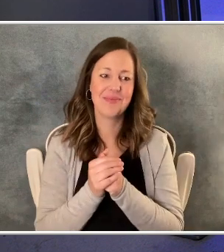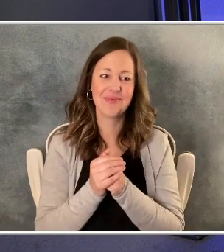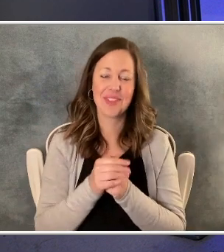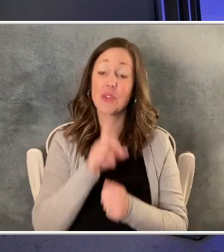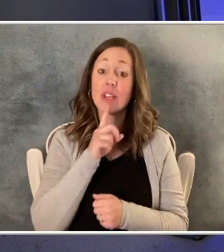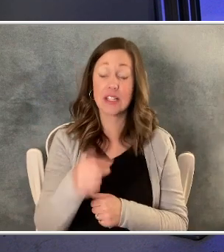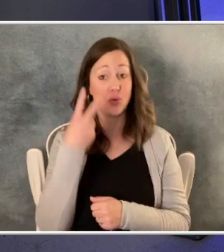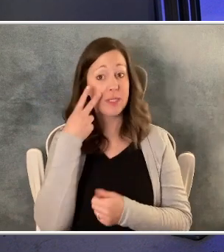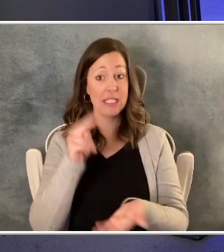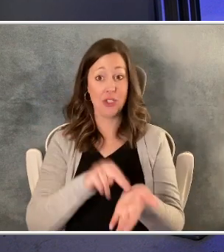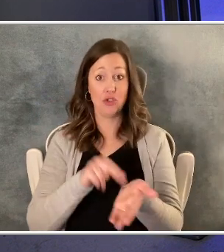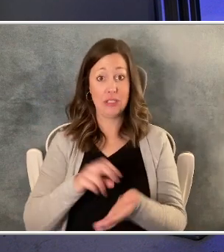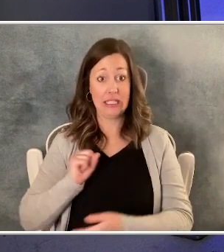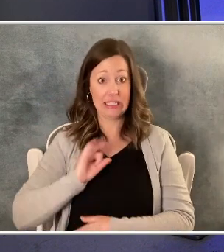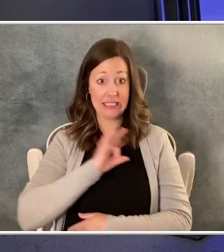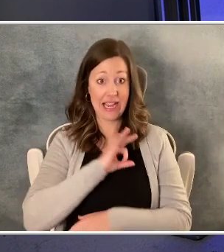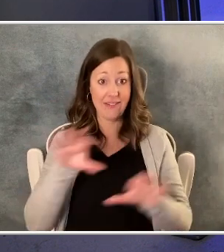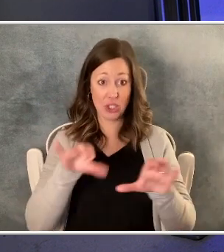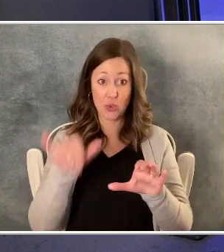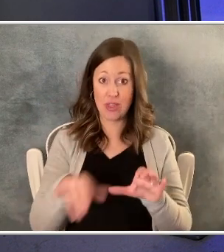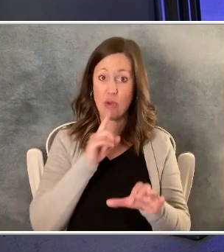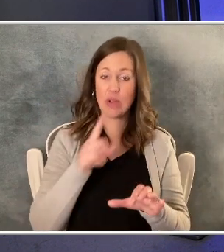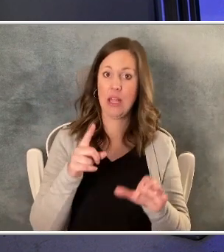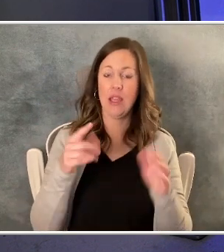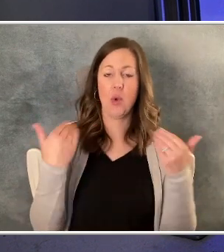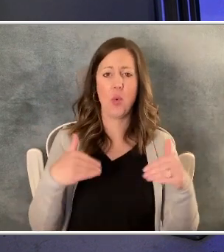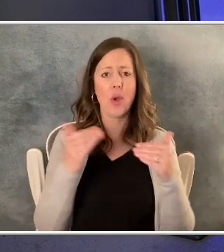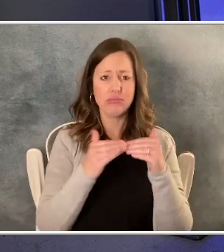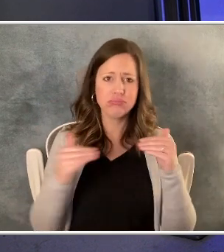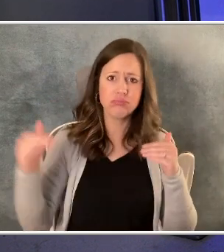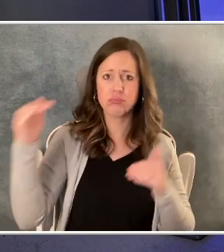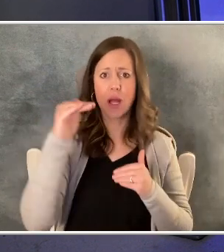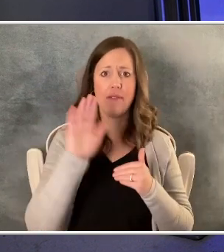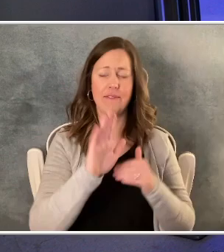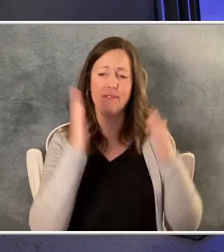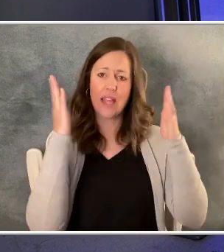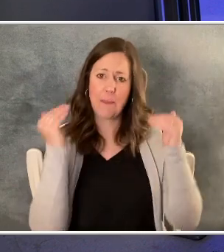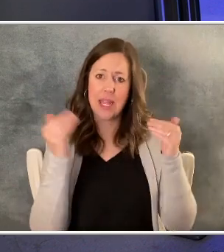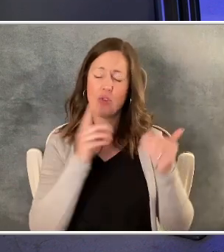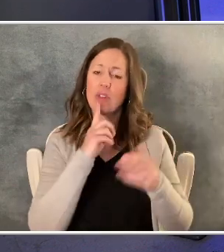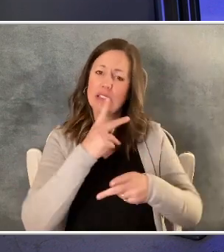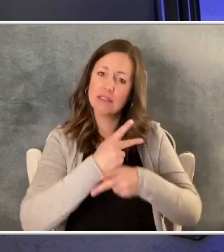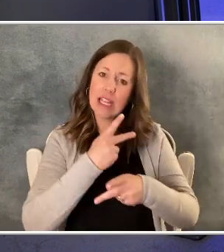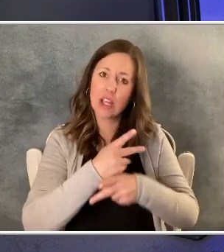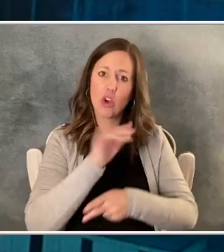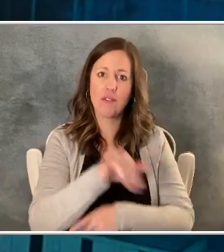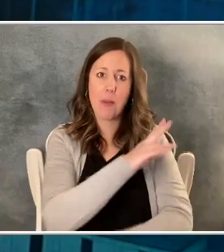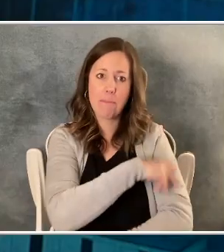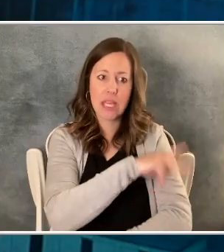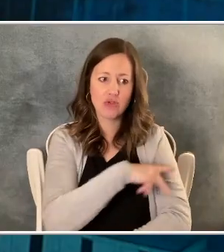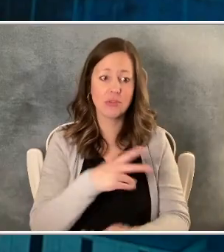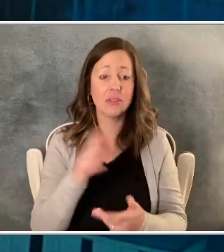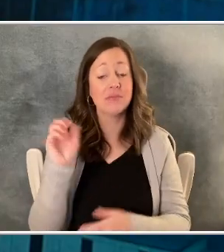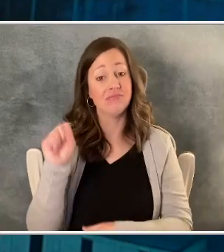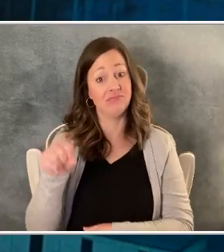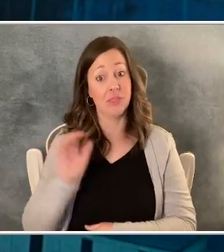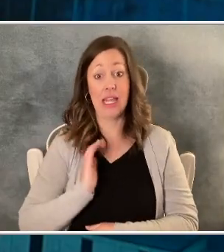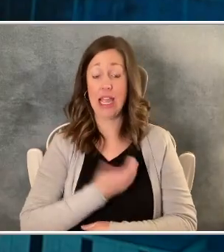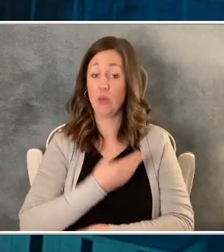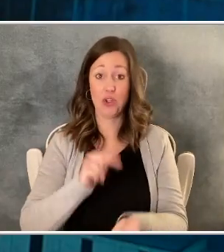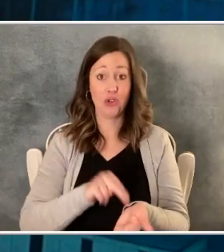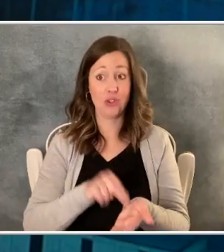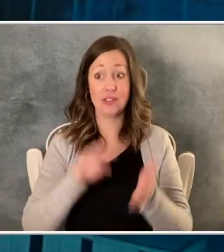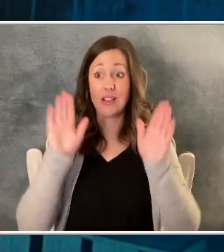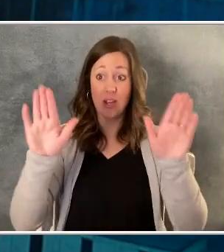do what they do, which is go way above and beyond just the care of the patient? Our nurses are incredible at